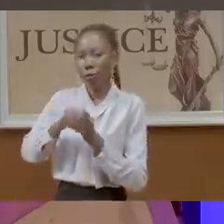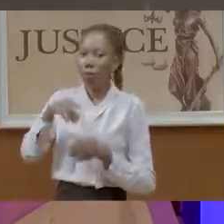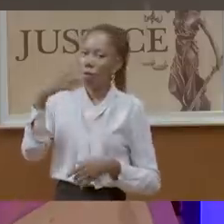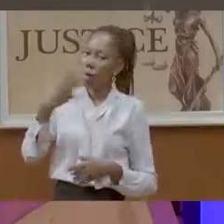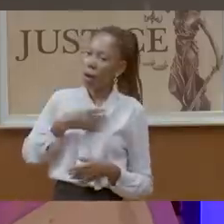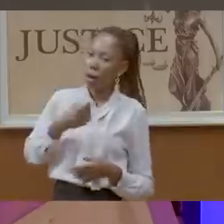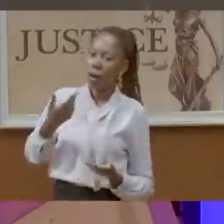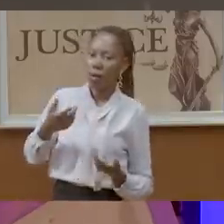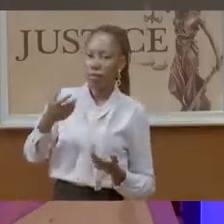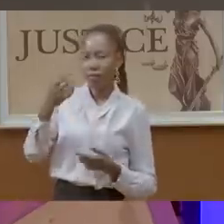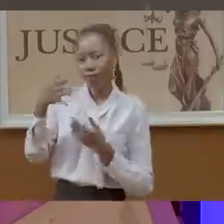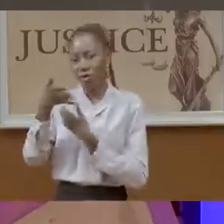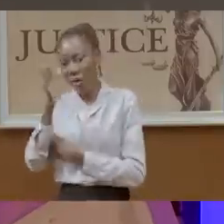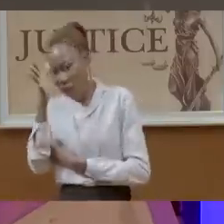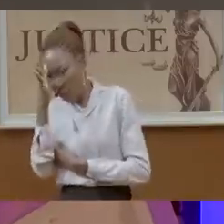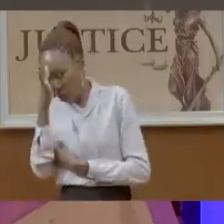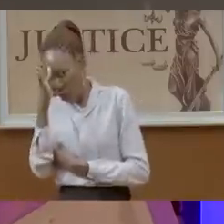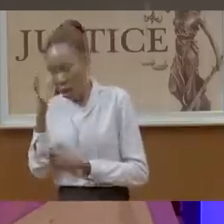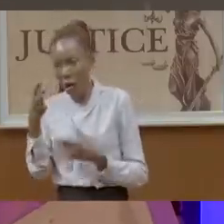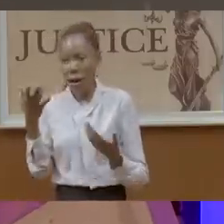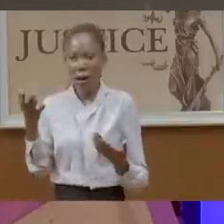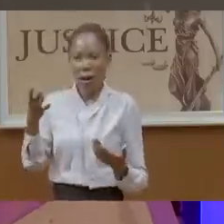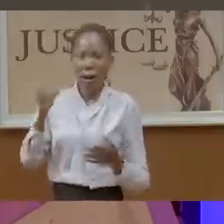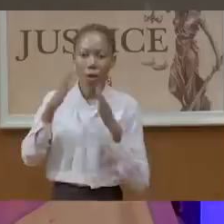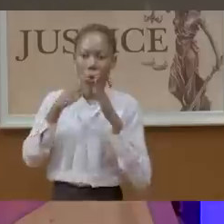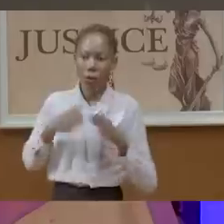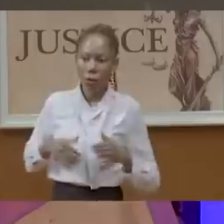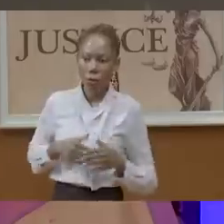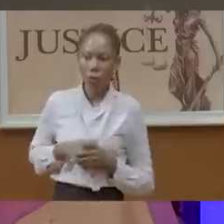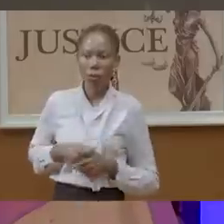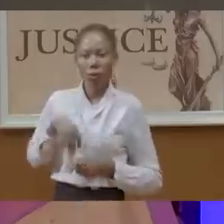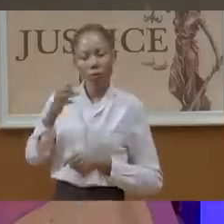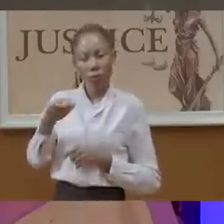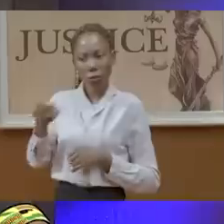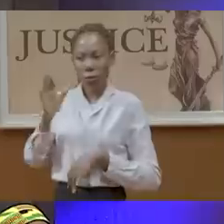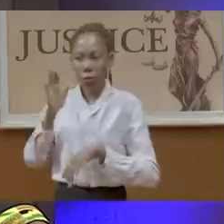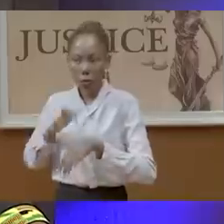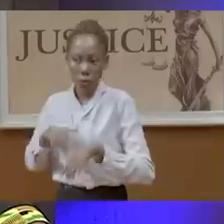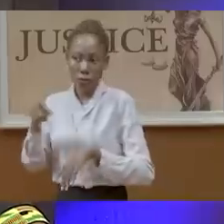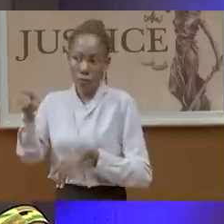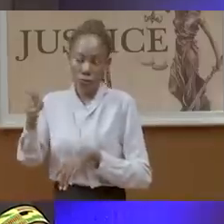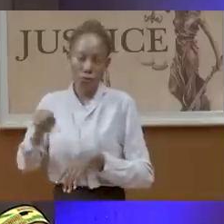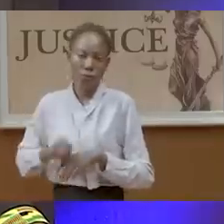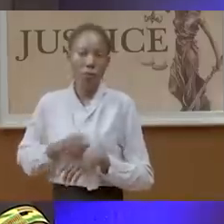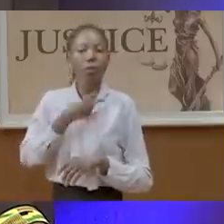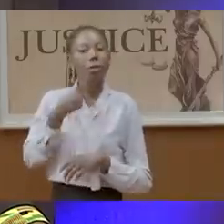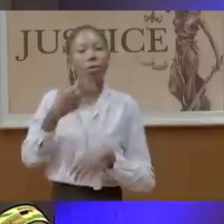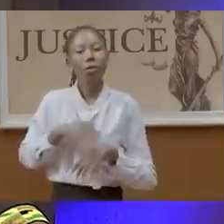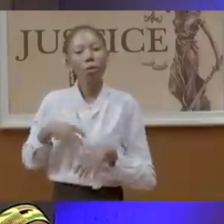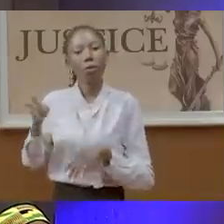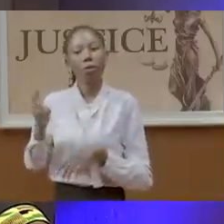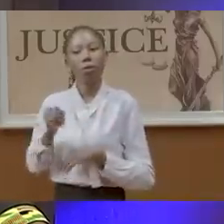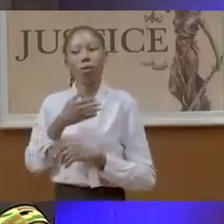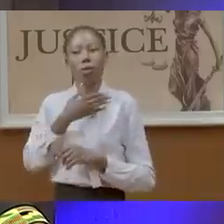very, very mad. I said, what kind of a man? He's the person you brought home. They called for him. They called for the mother. And